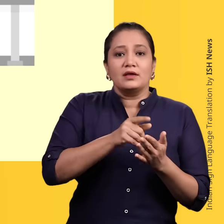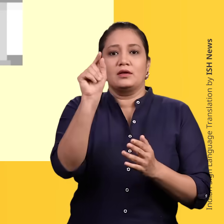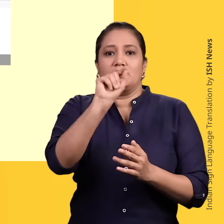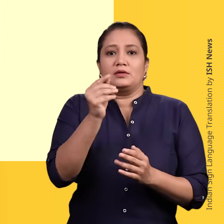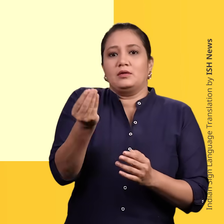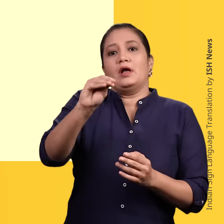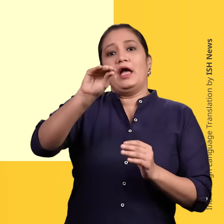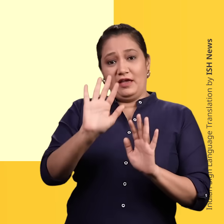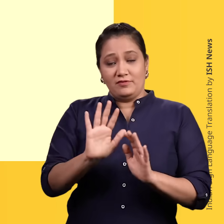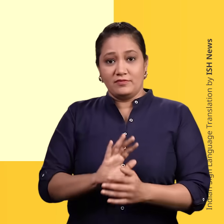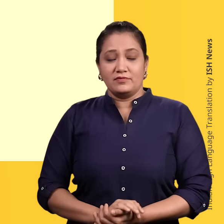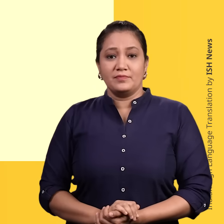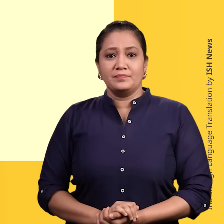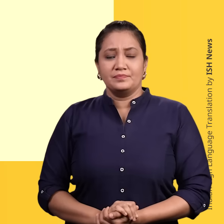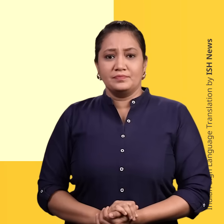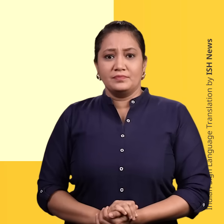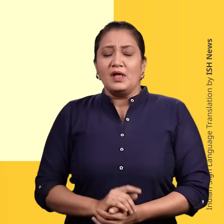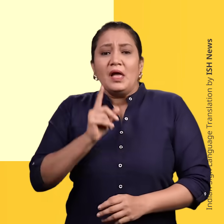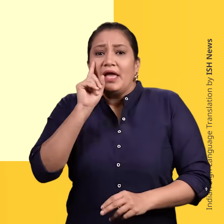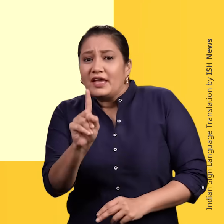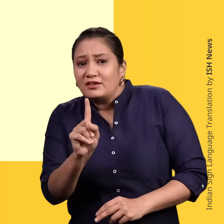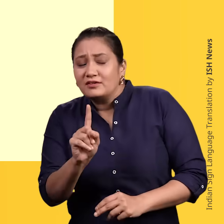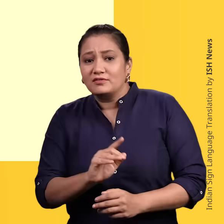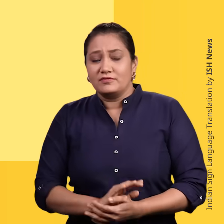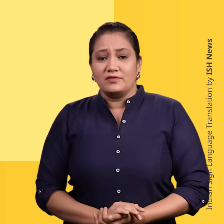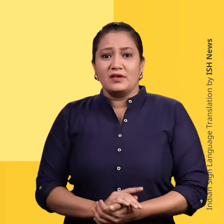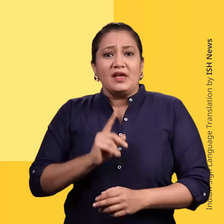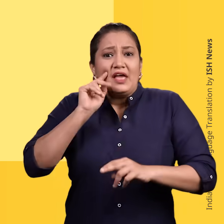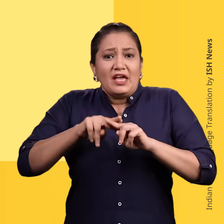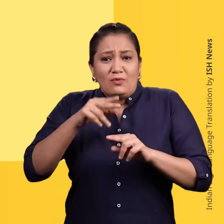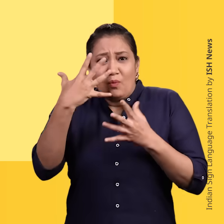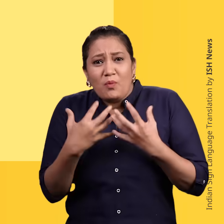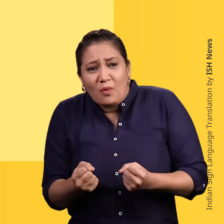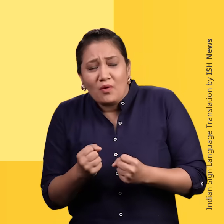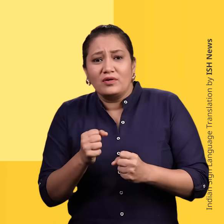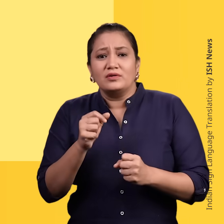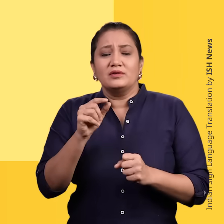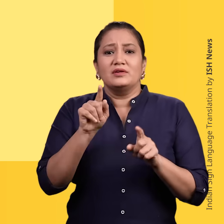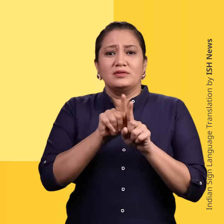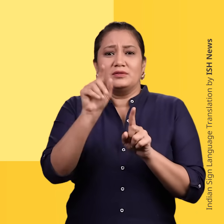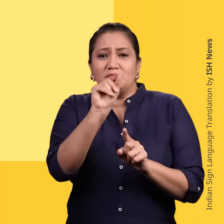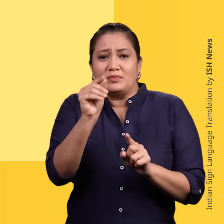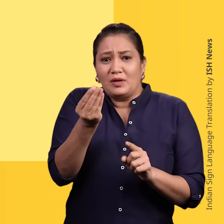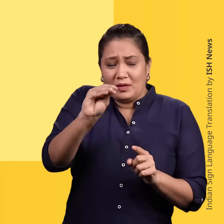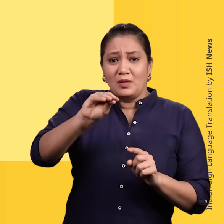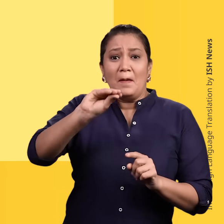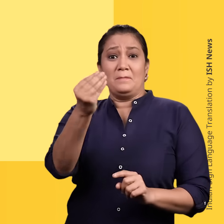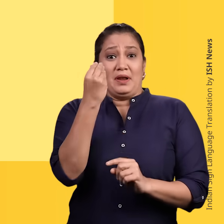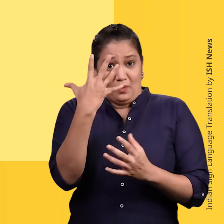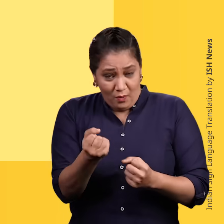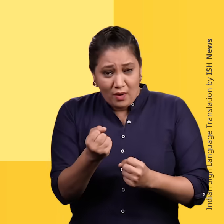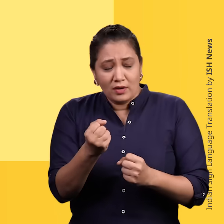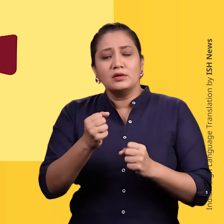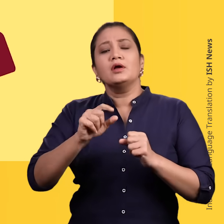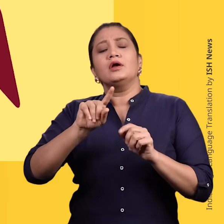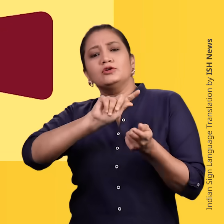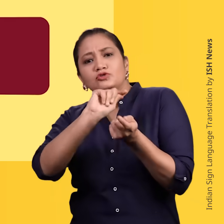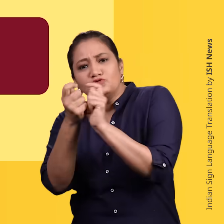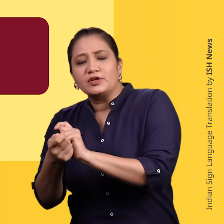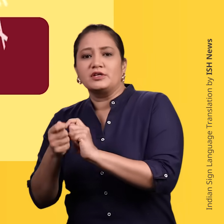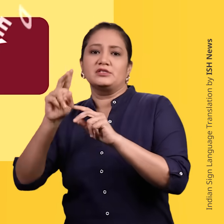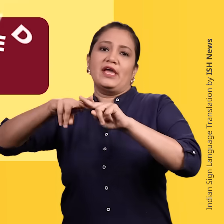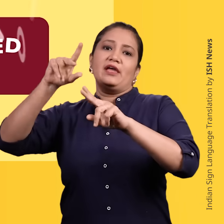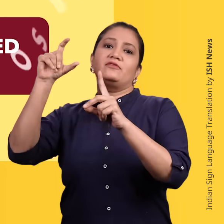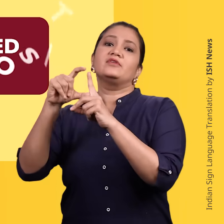on the savings in the account. However, if an individual wants to get better interest, then he can